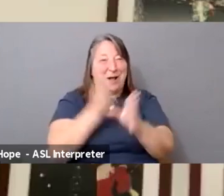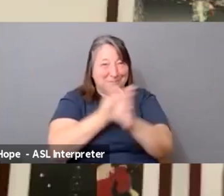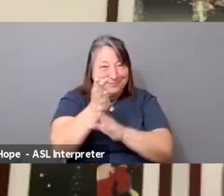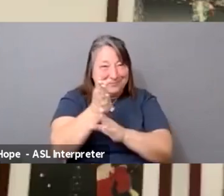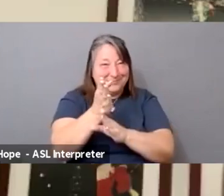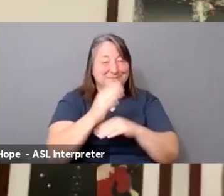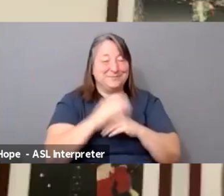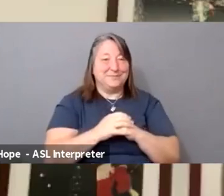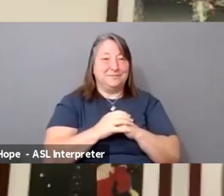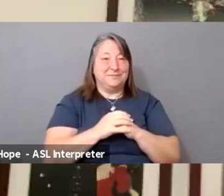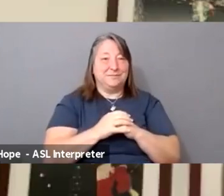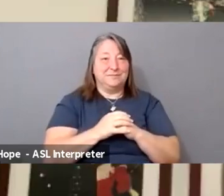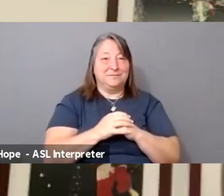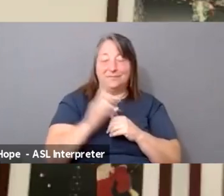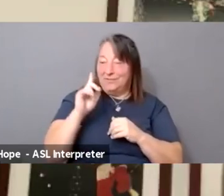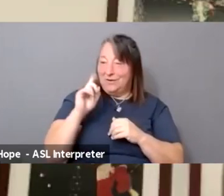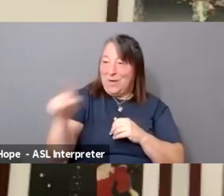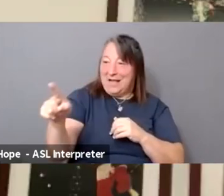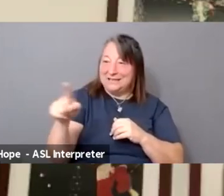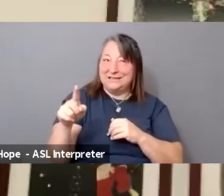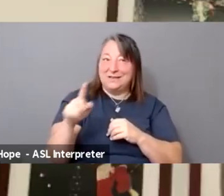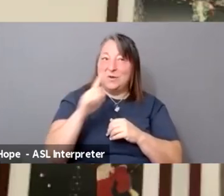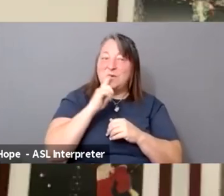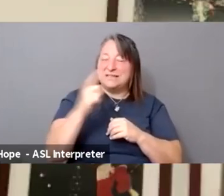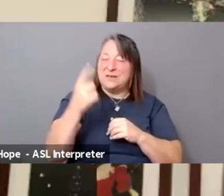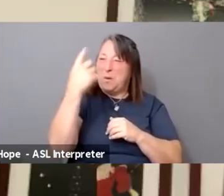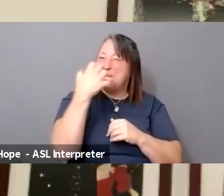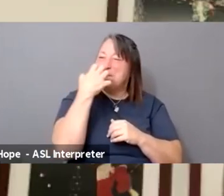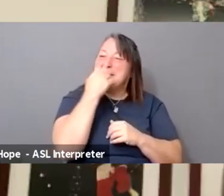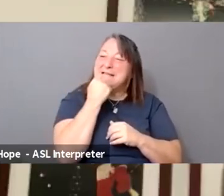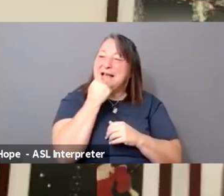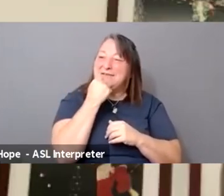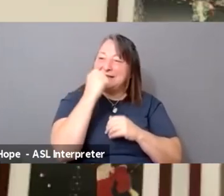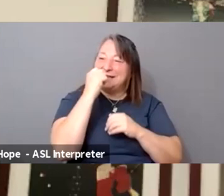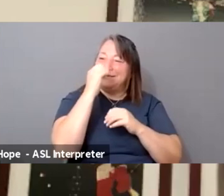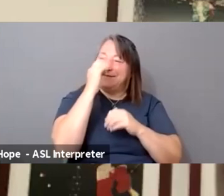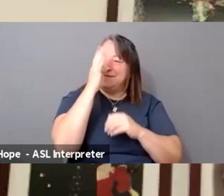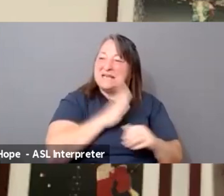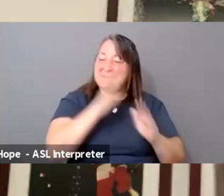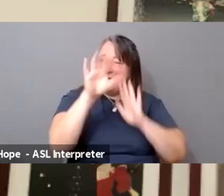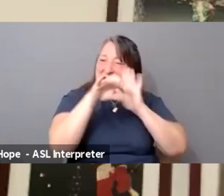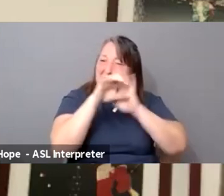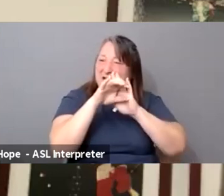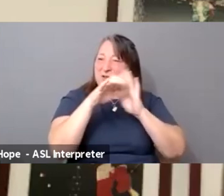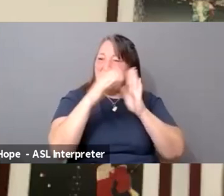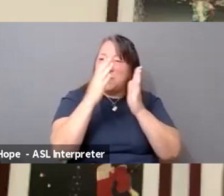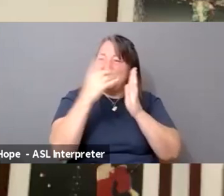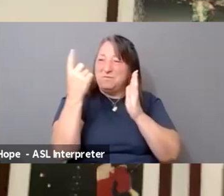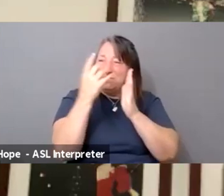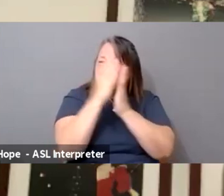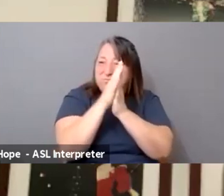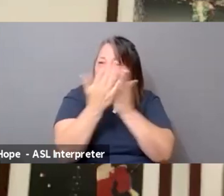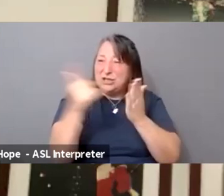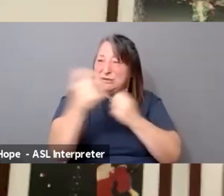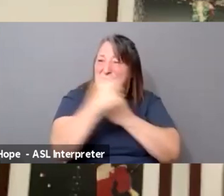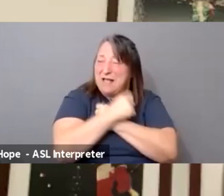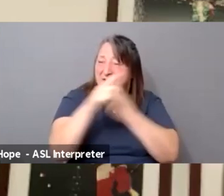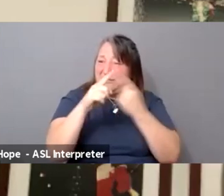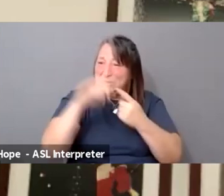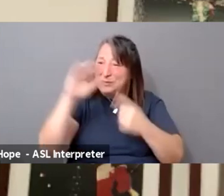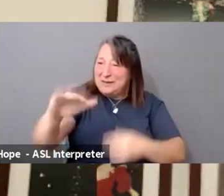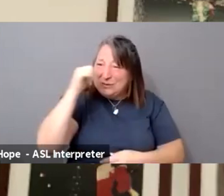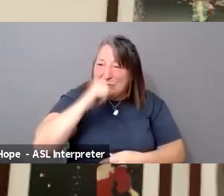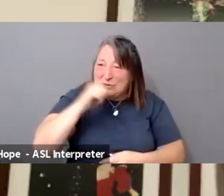there a beloved female character or from a book that you were in love with as a child? Was there